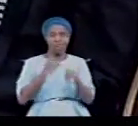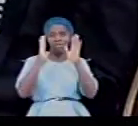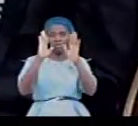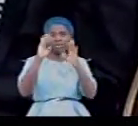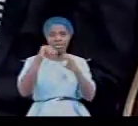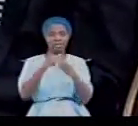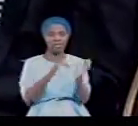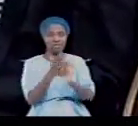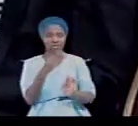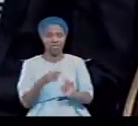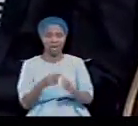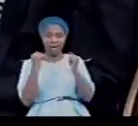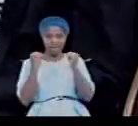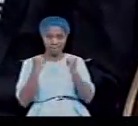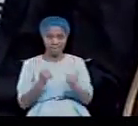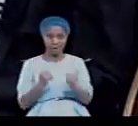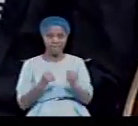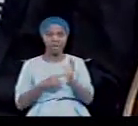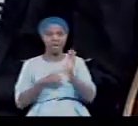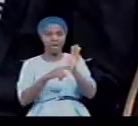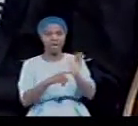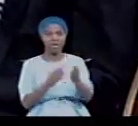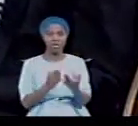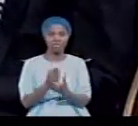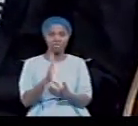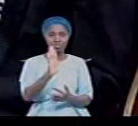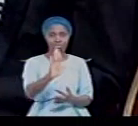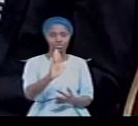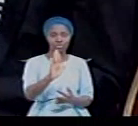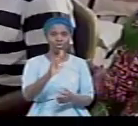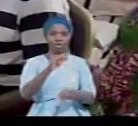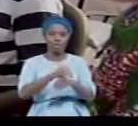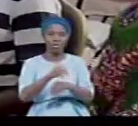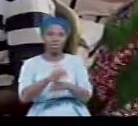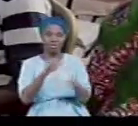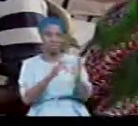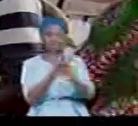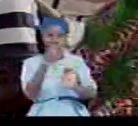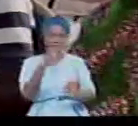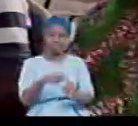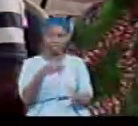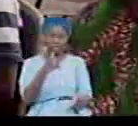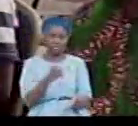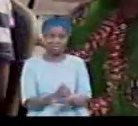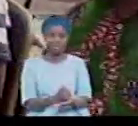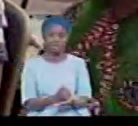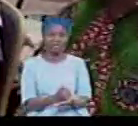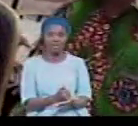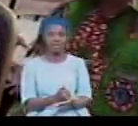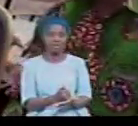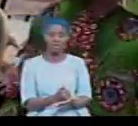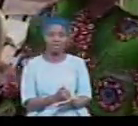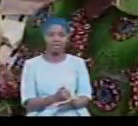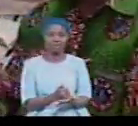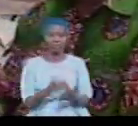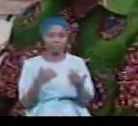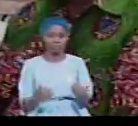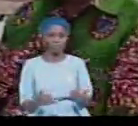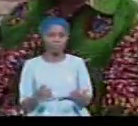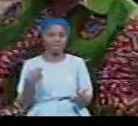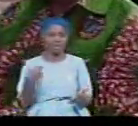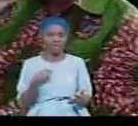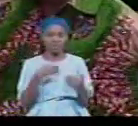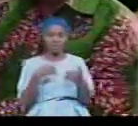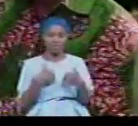Power manifestation through your ministry in Jesus' name. Now we have